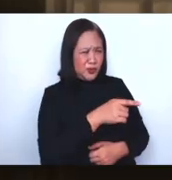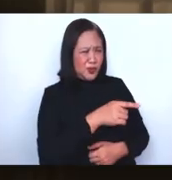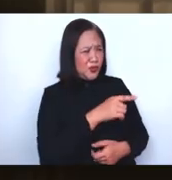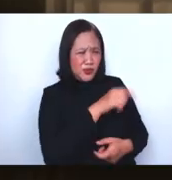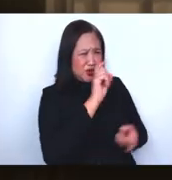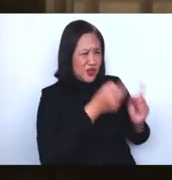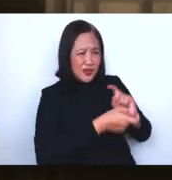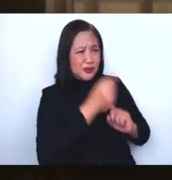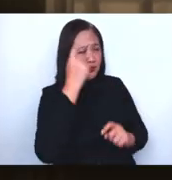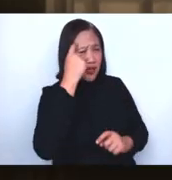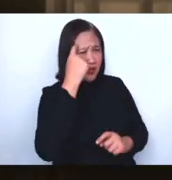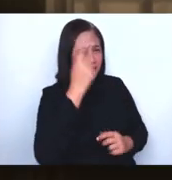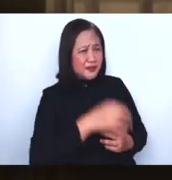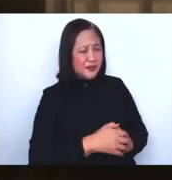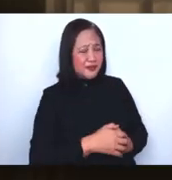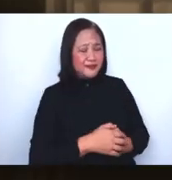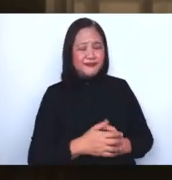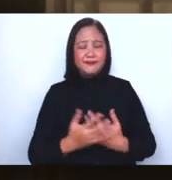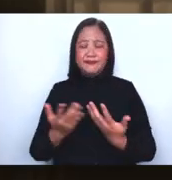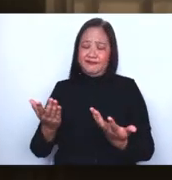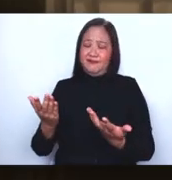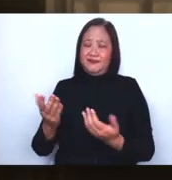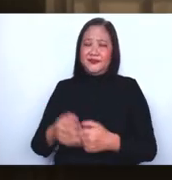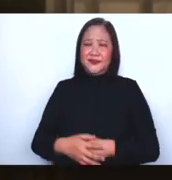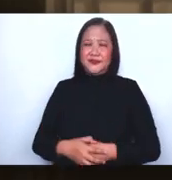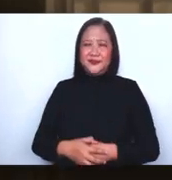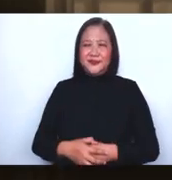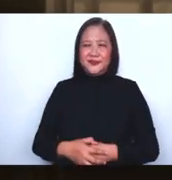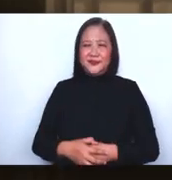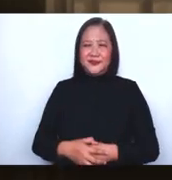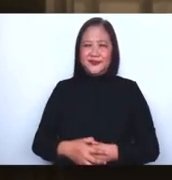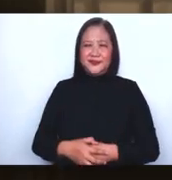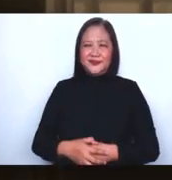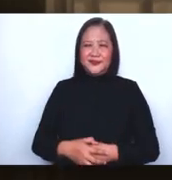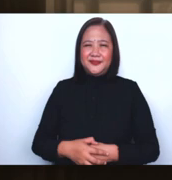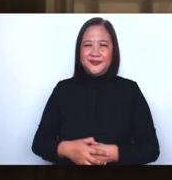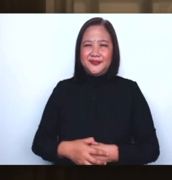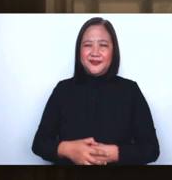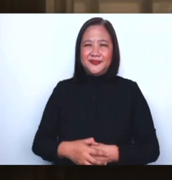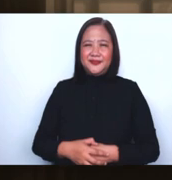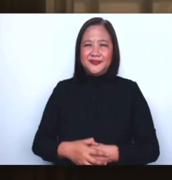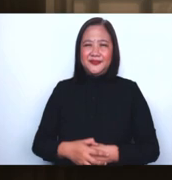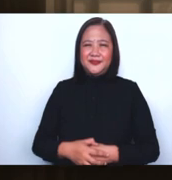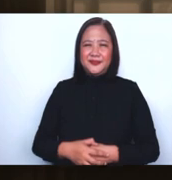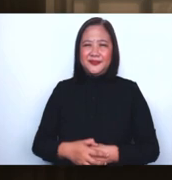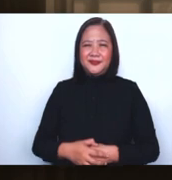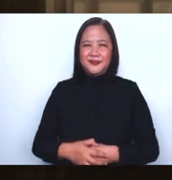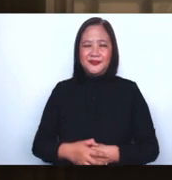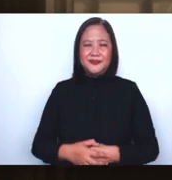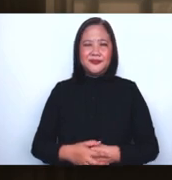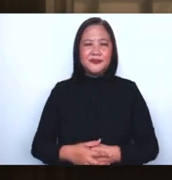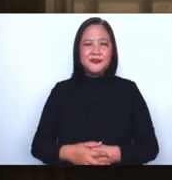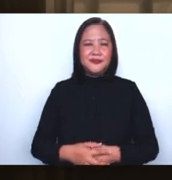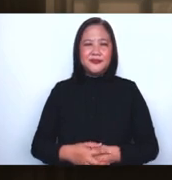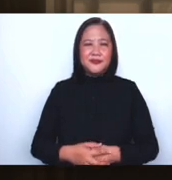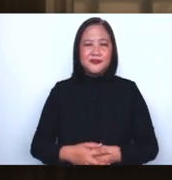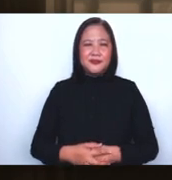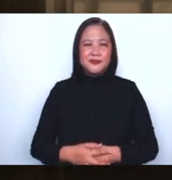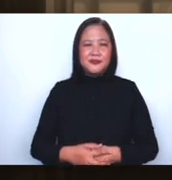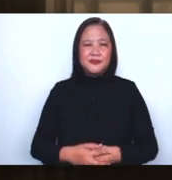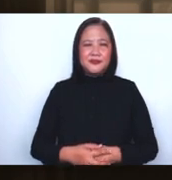You haven't changed your mind? Hmm.